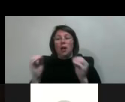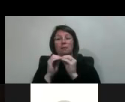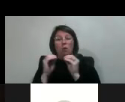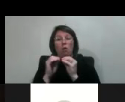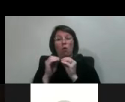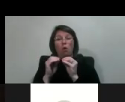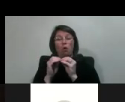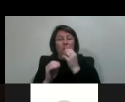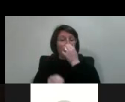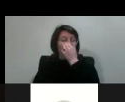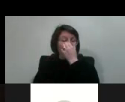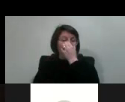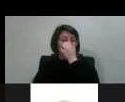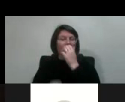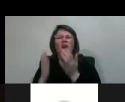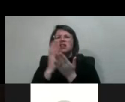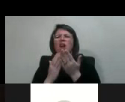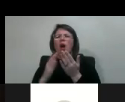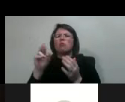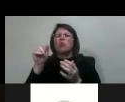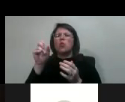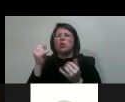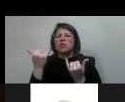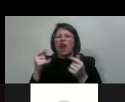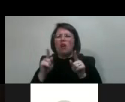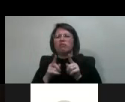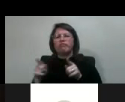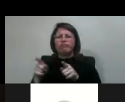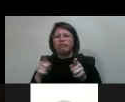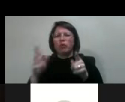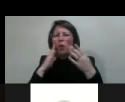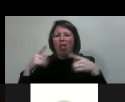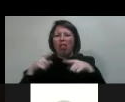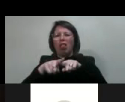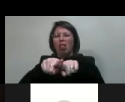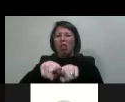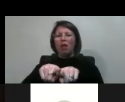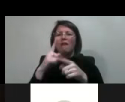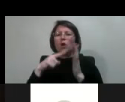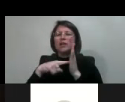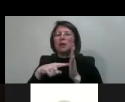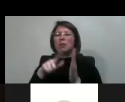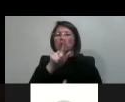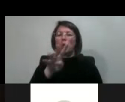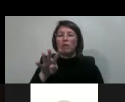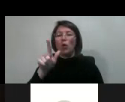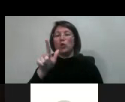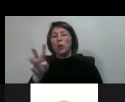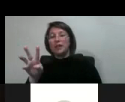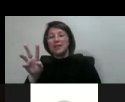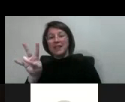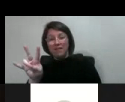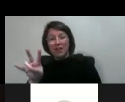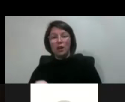And then secondly, we are also consolidating some routes. So the route will be the 24 and the 27, the 136